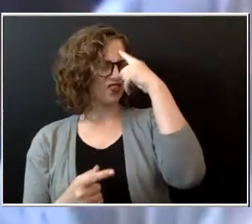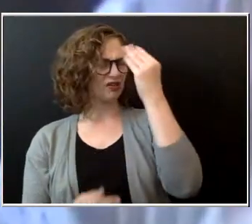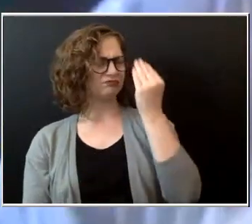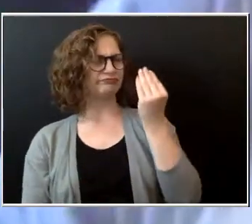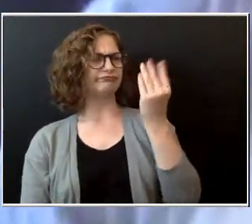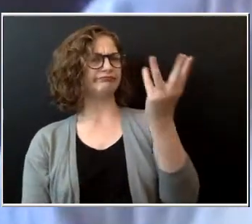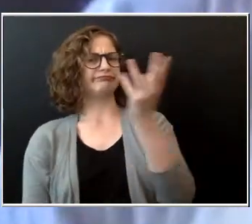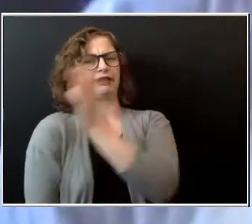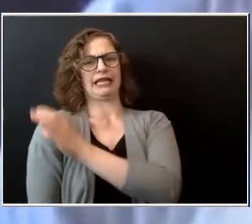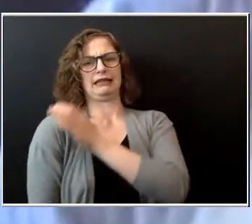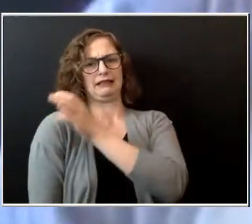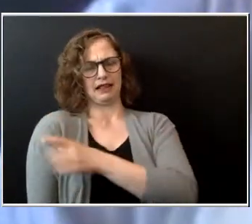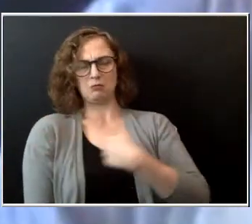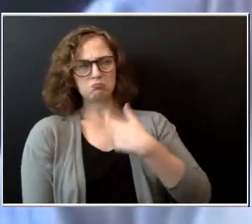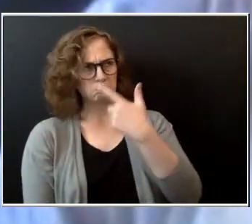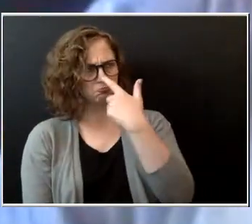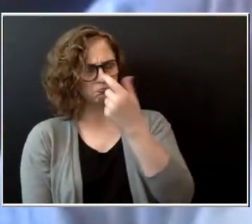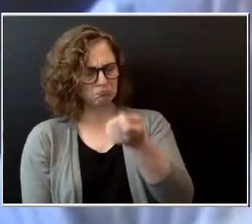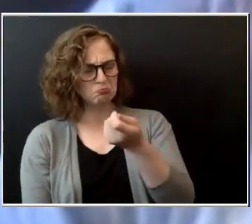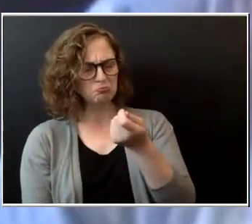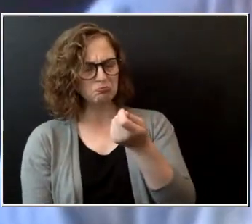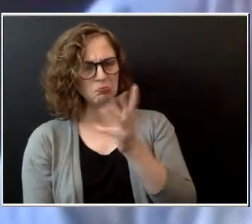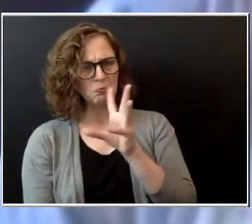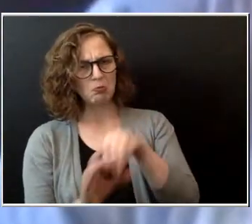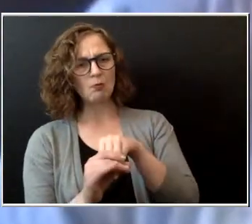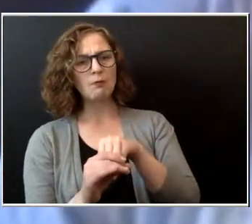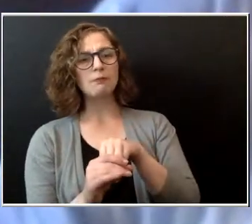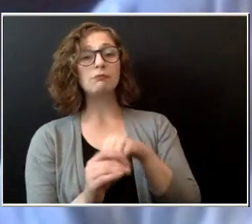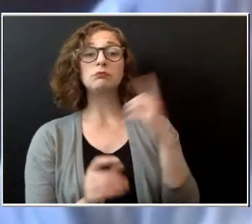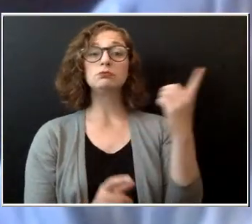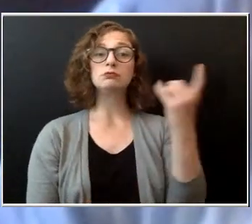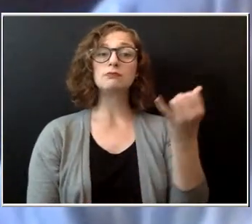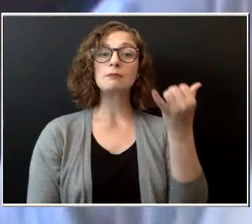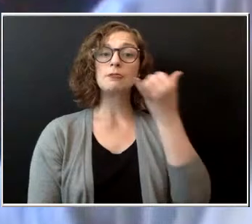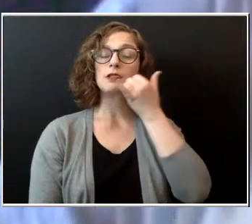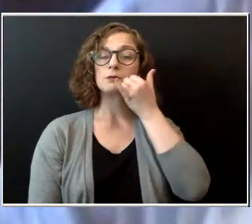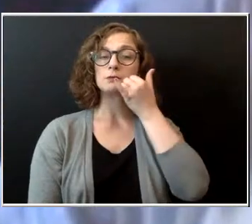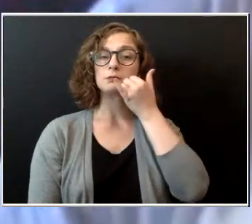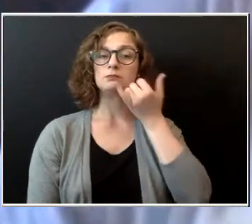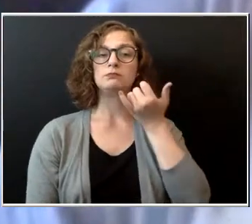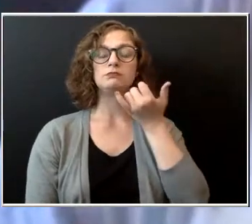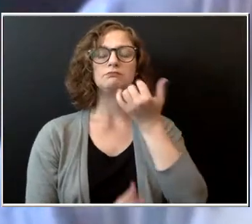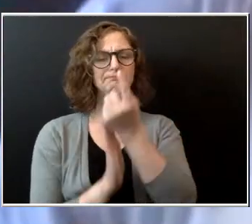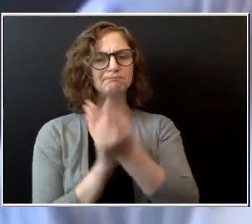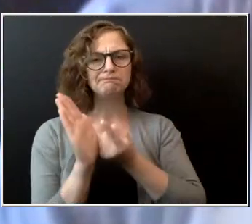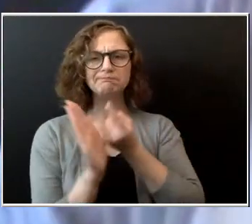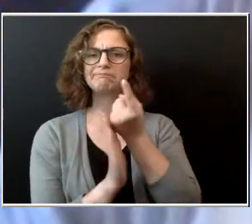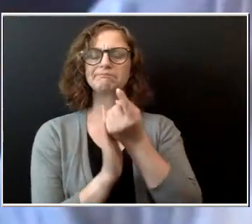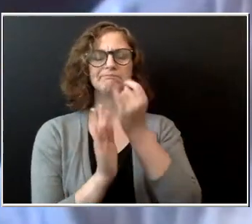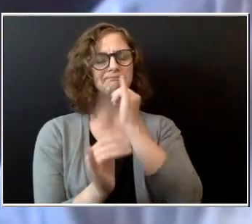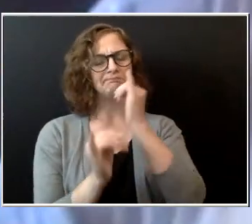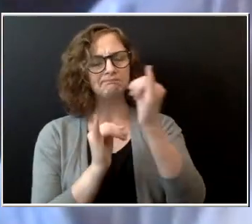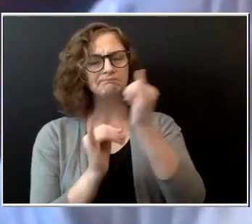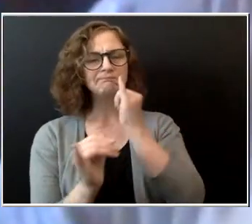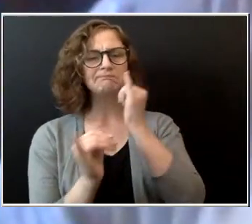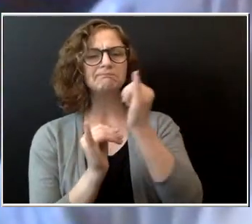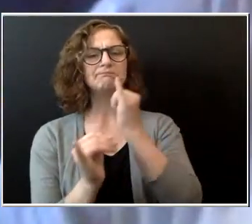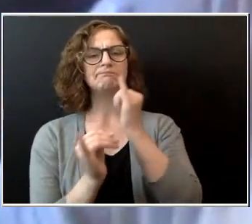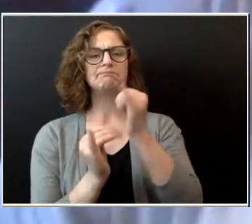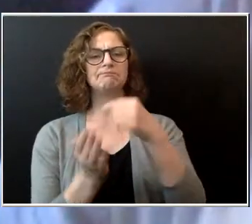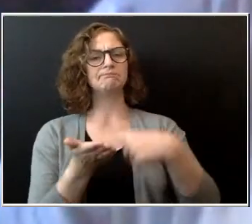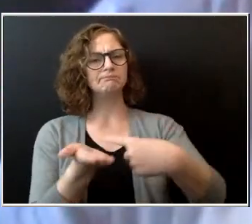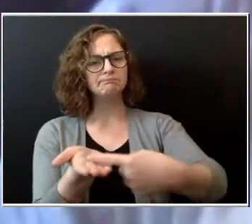interested, and then someone called me and kind of had an hour-long interview of the